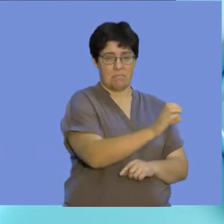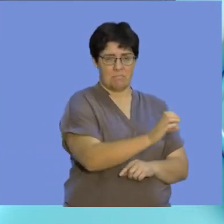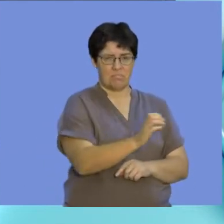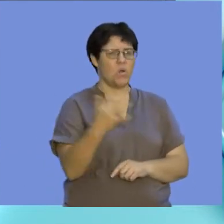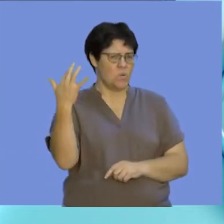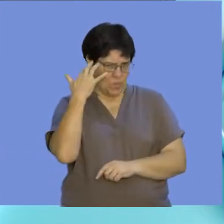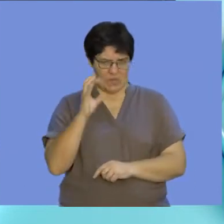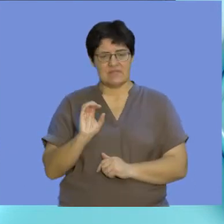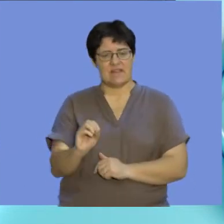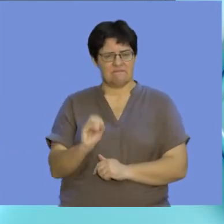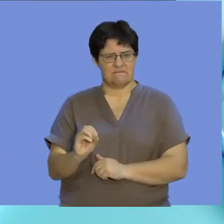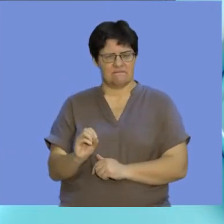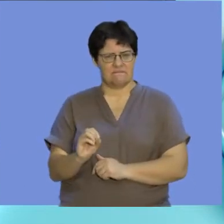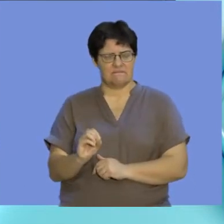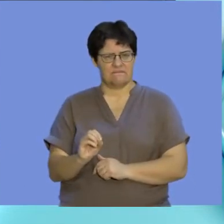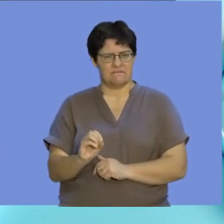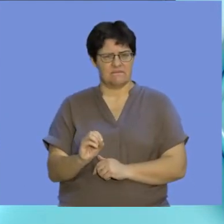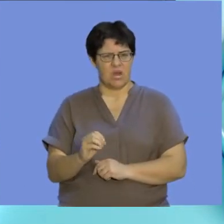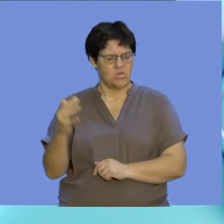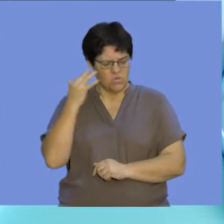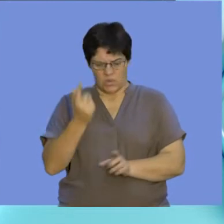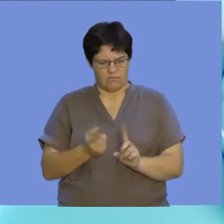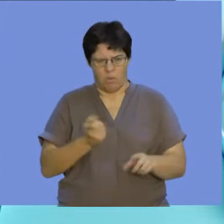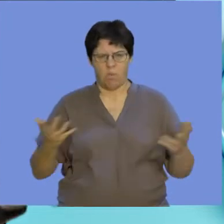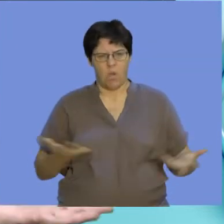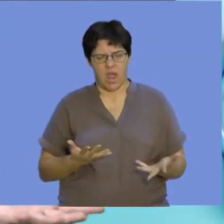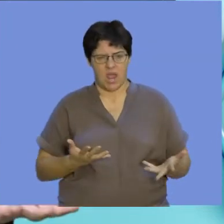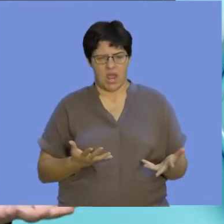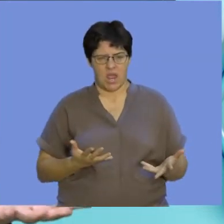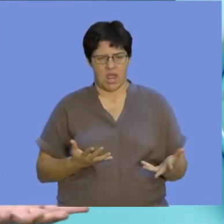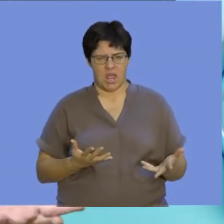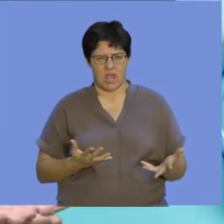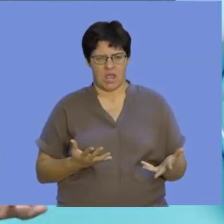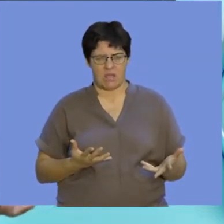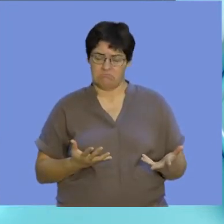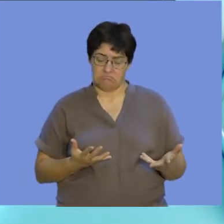Why? Where does that come from? Sound is a form of energy.